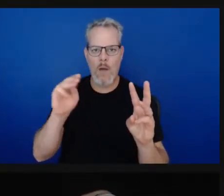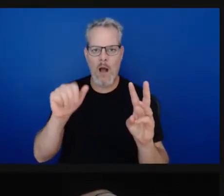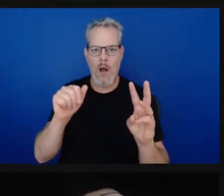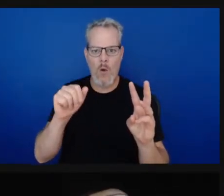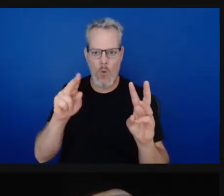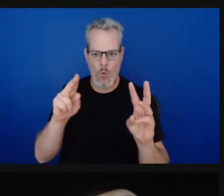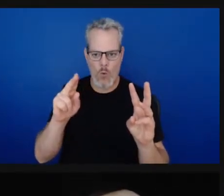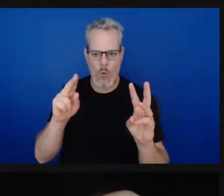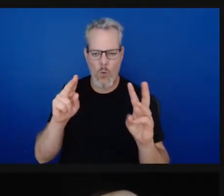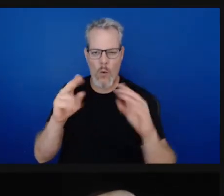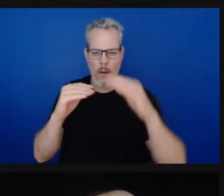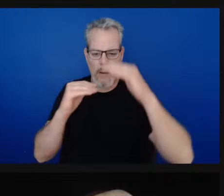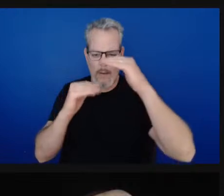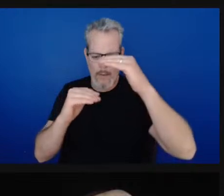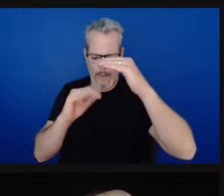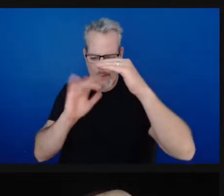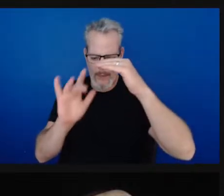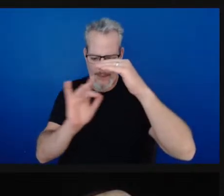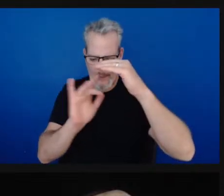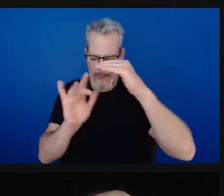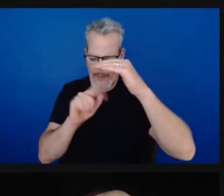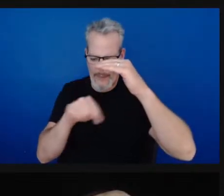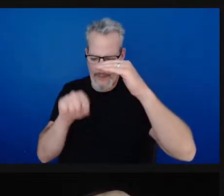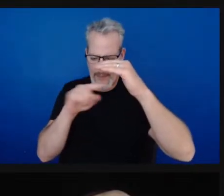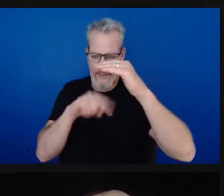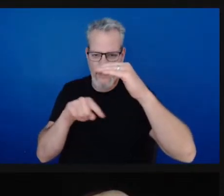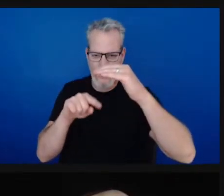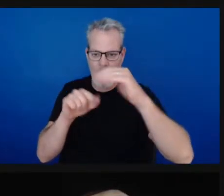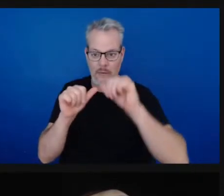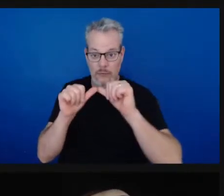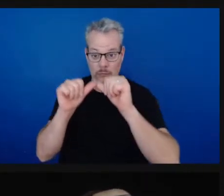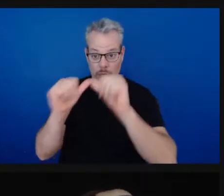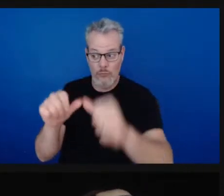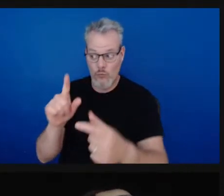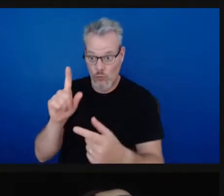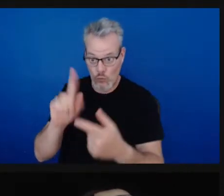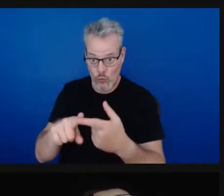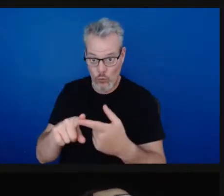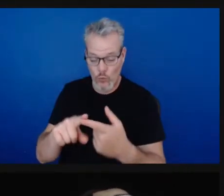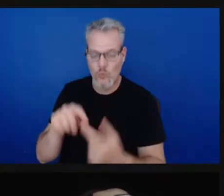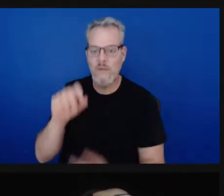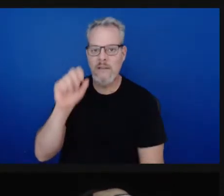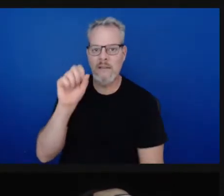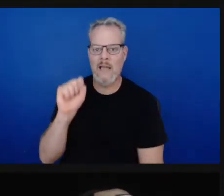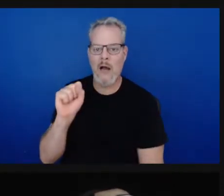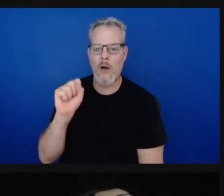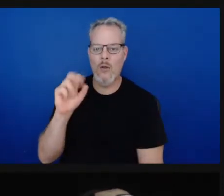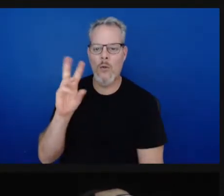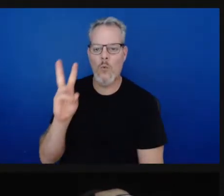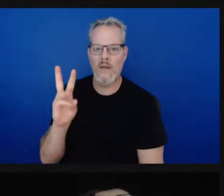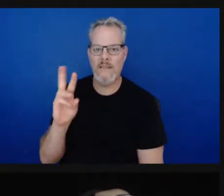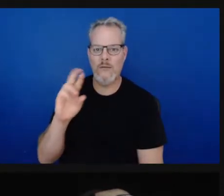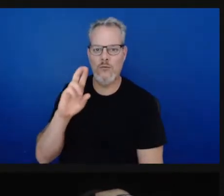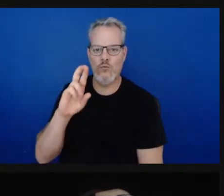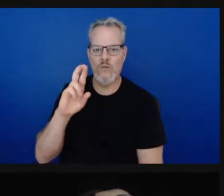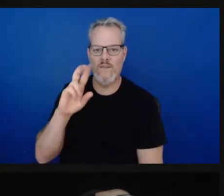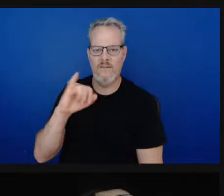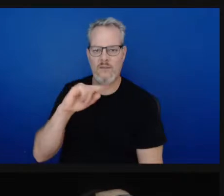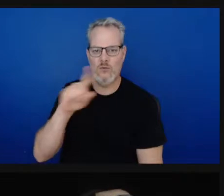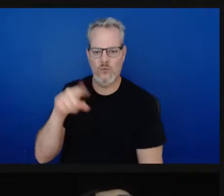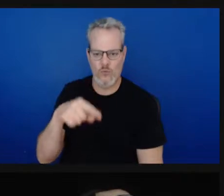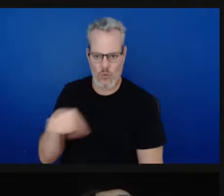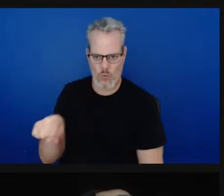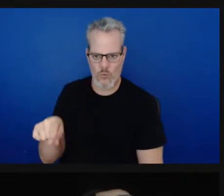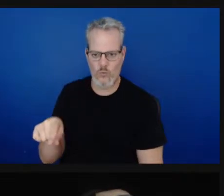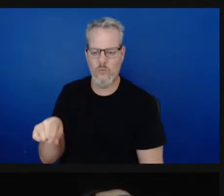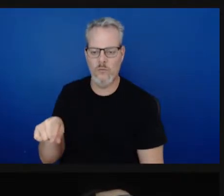two, extending towards the southwest rift, with occasional deeper and further